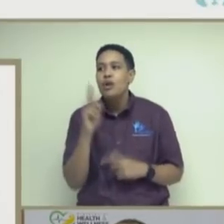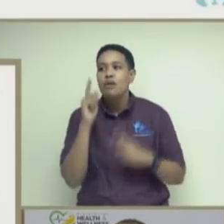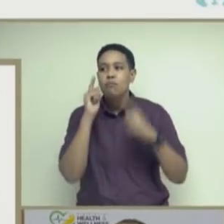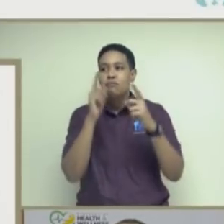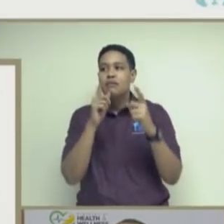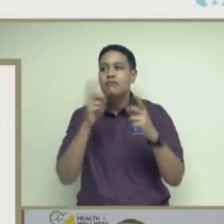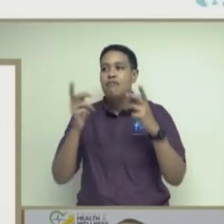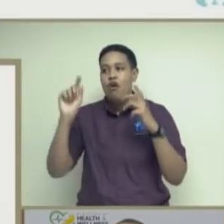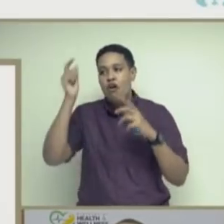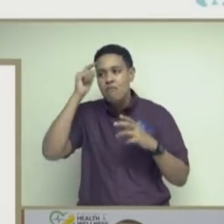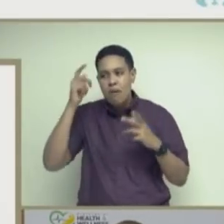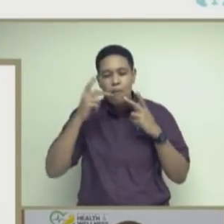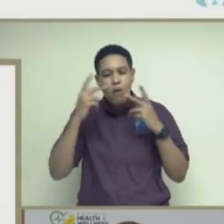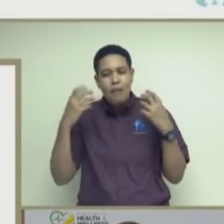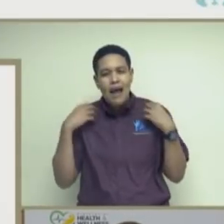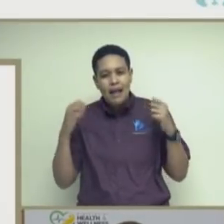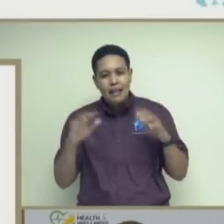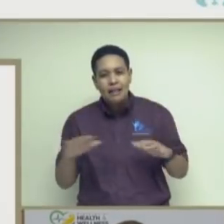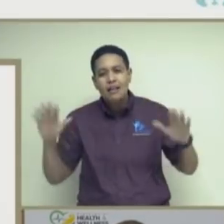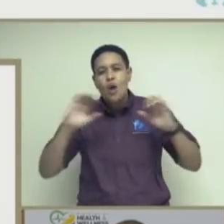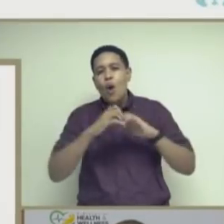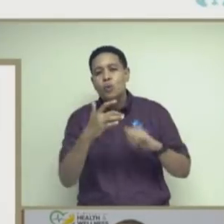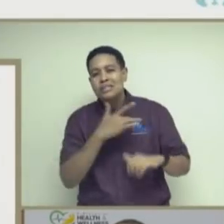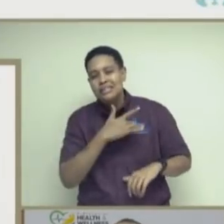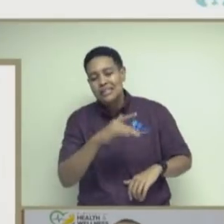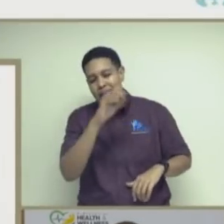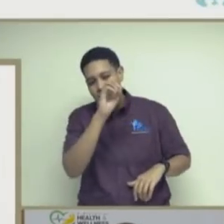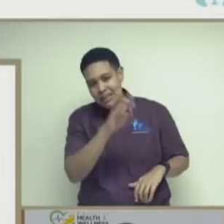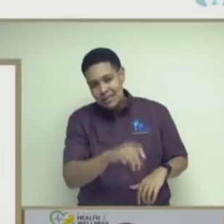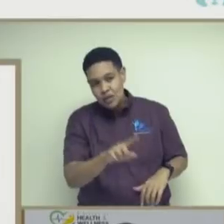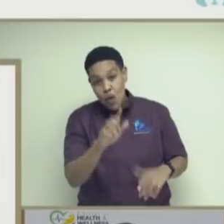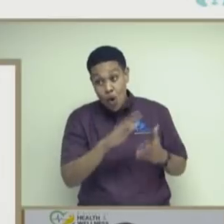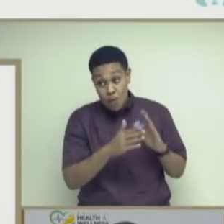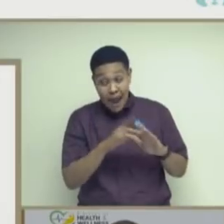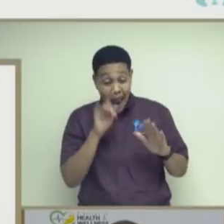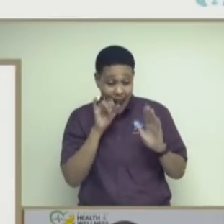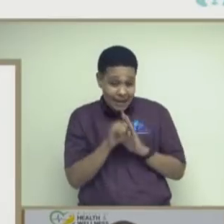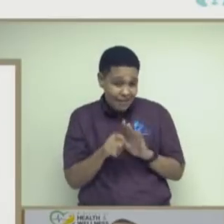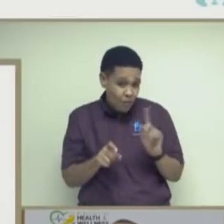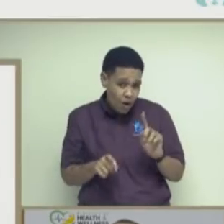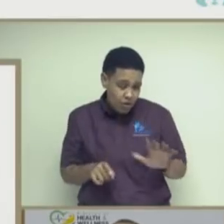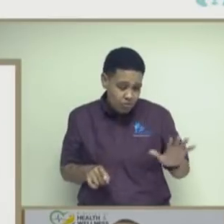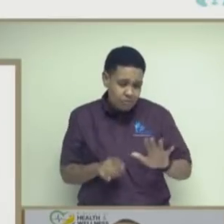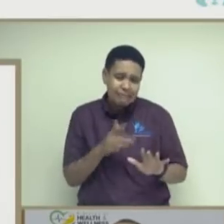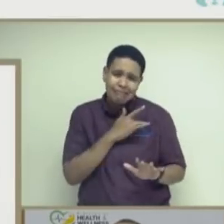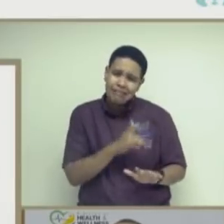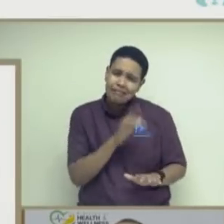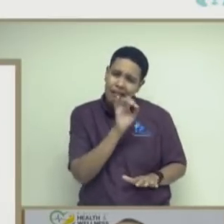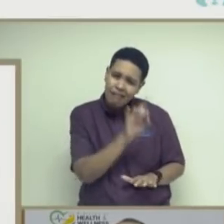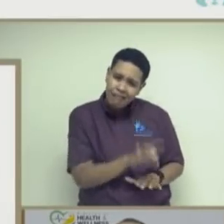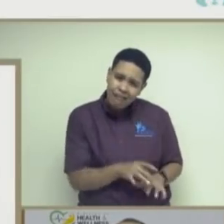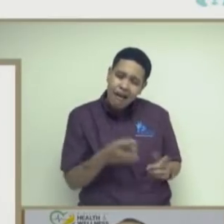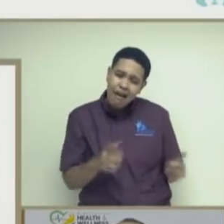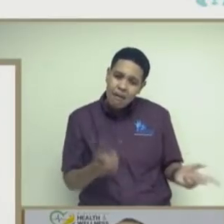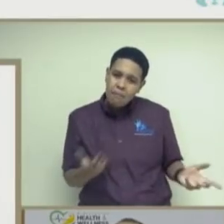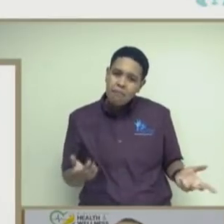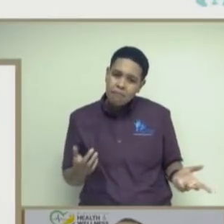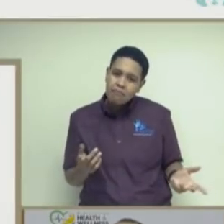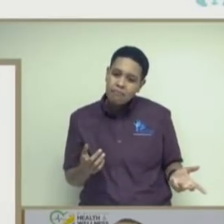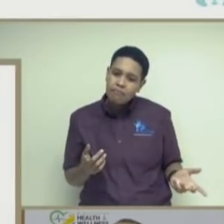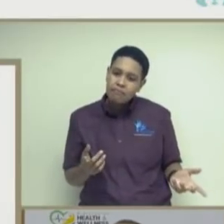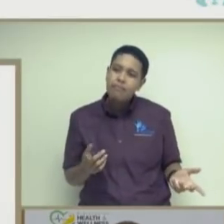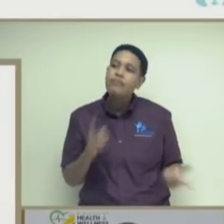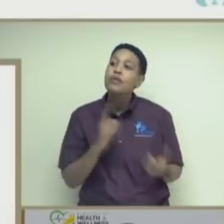infrastructure is how do we sensitize those communities, identify them, sensitize them,